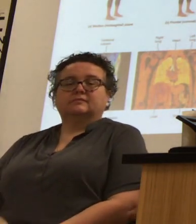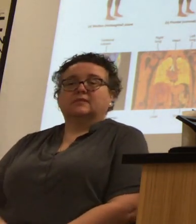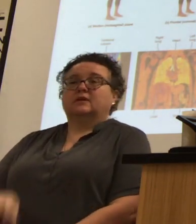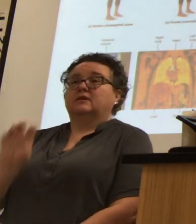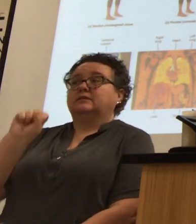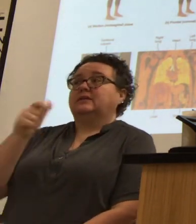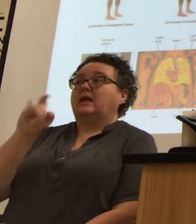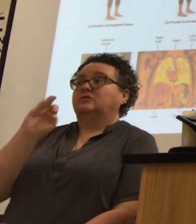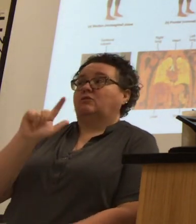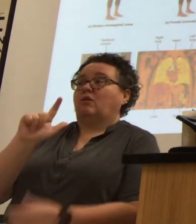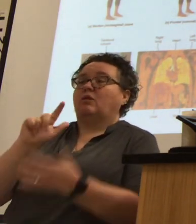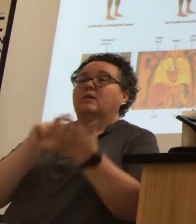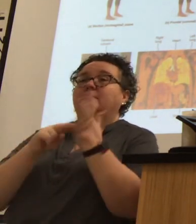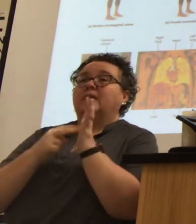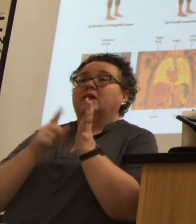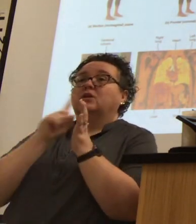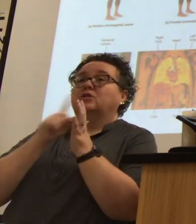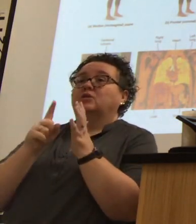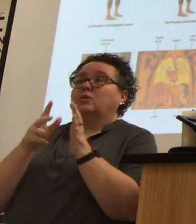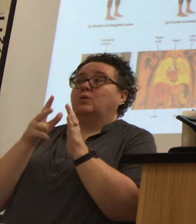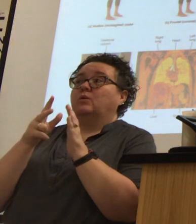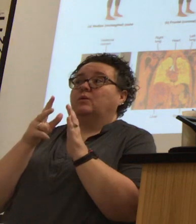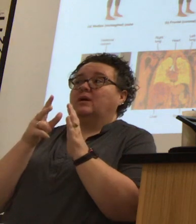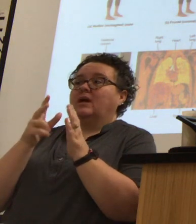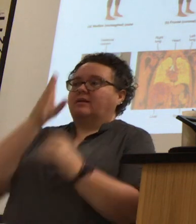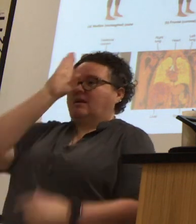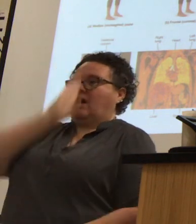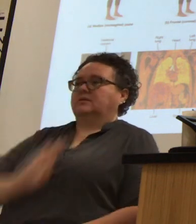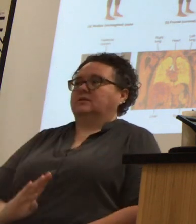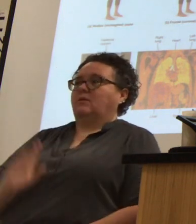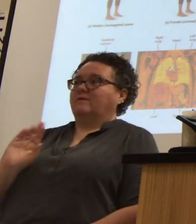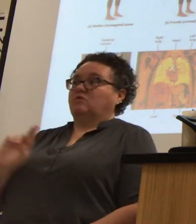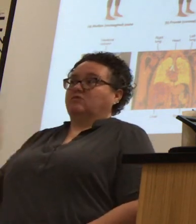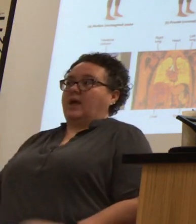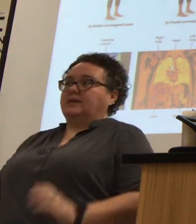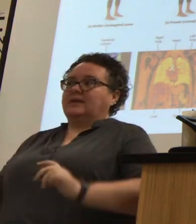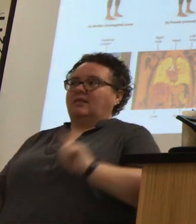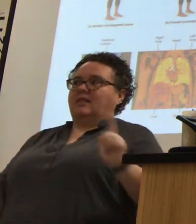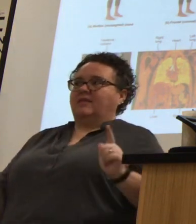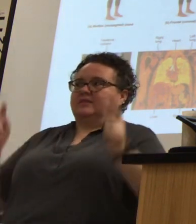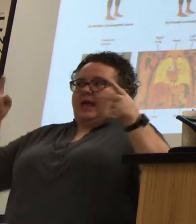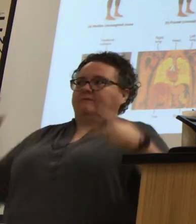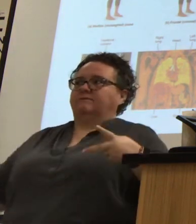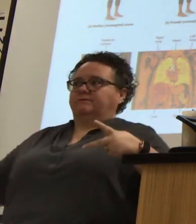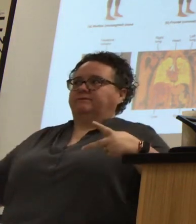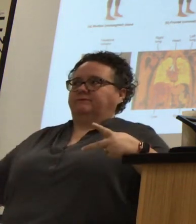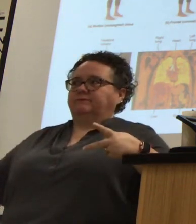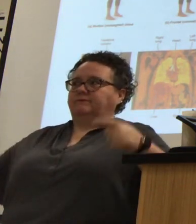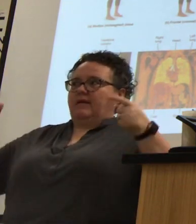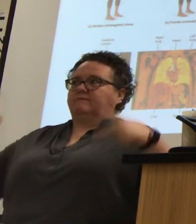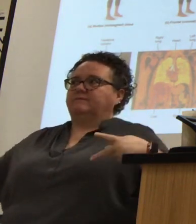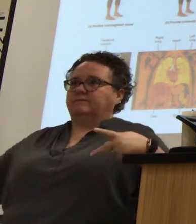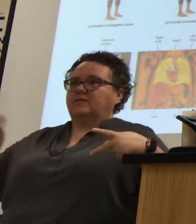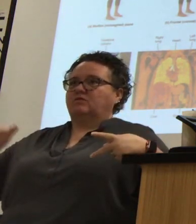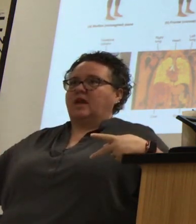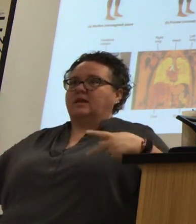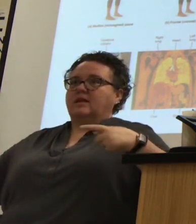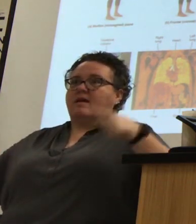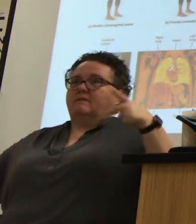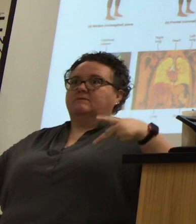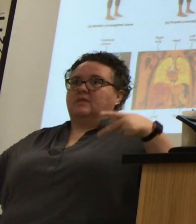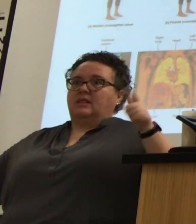So the sagittal plane is when you make the cut, you create right and left halves, right?